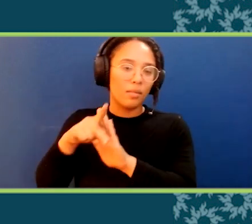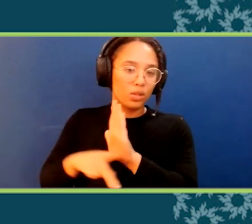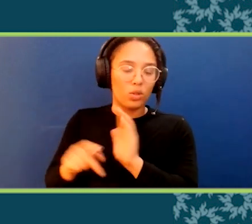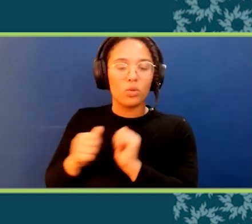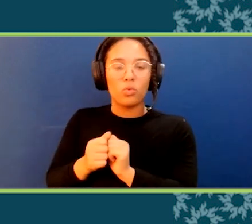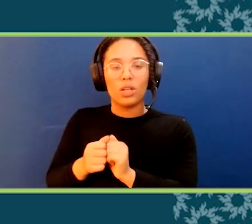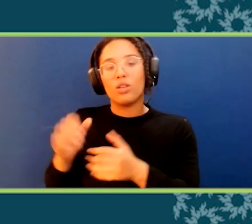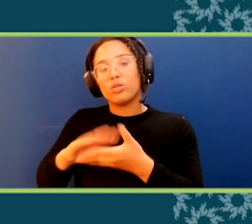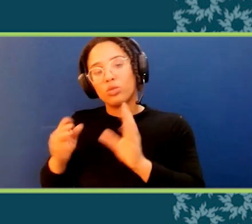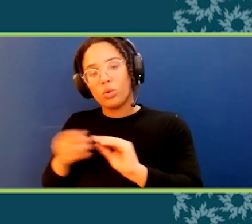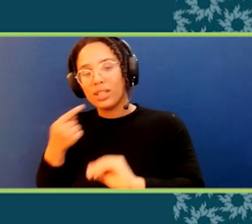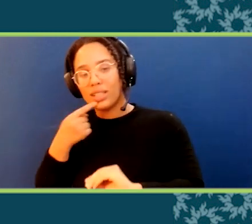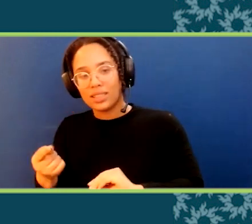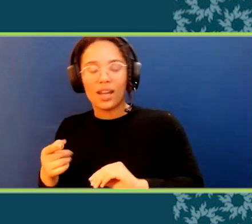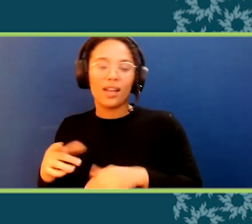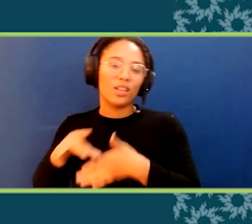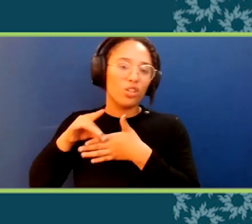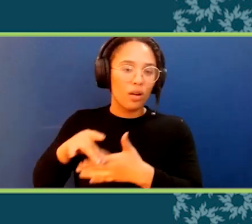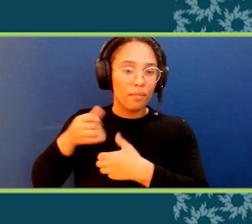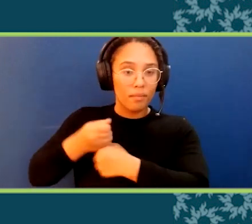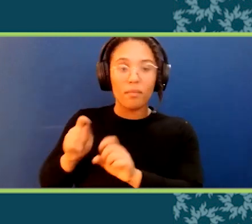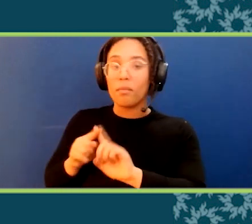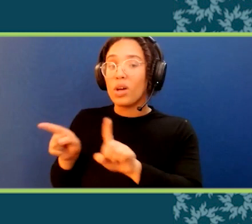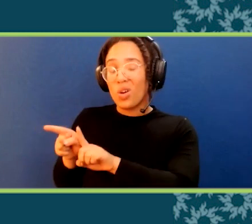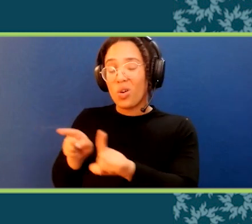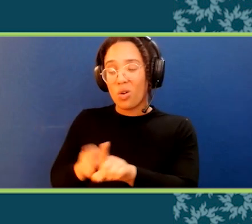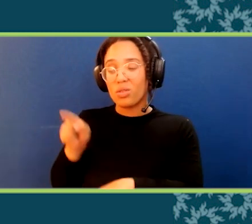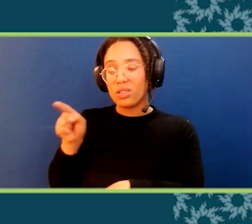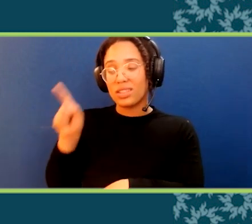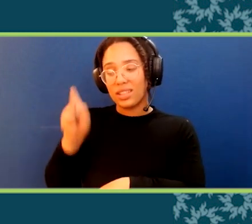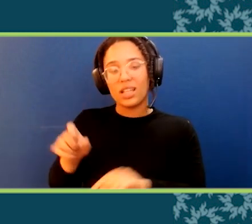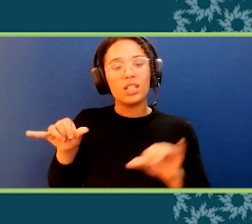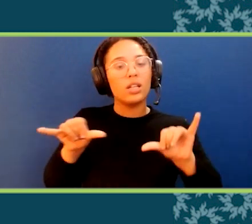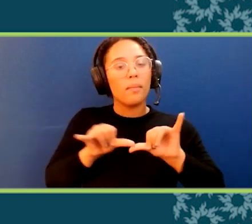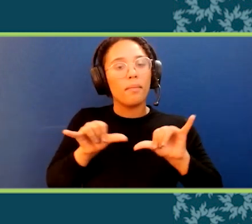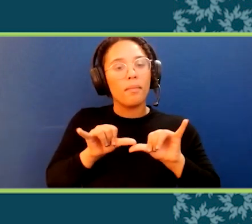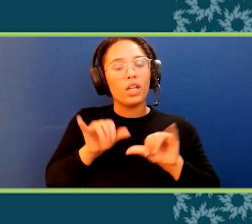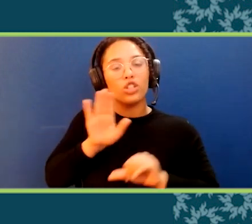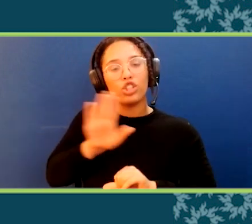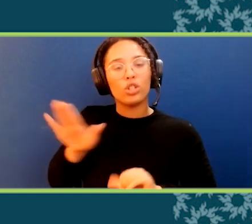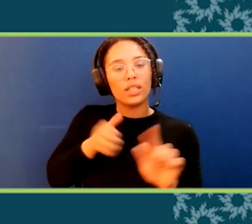creation, but also start measuring their impact. And that has been a lag.